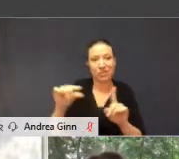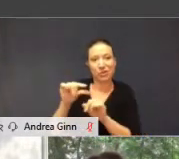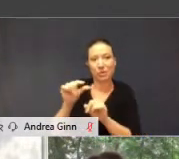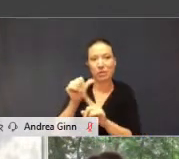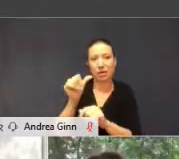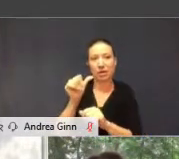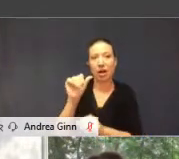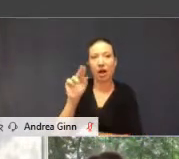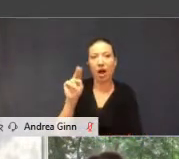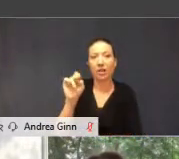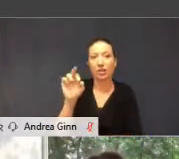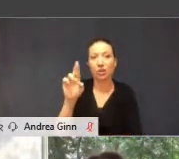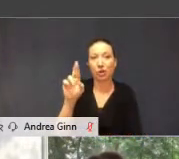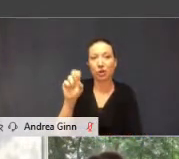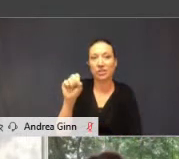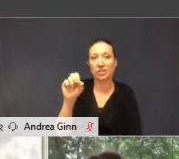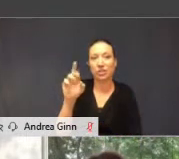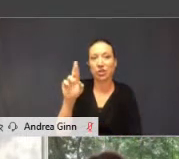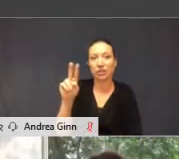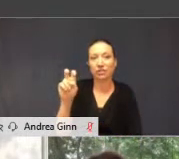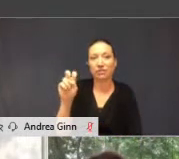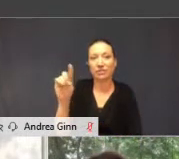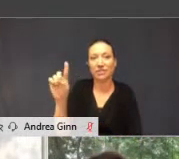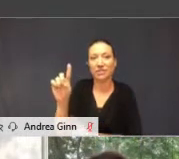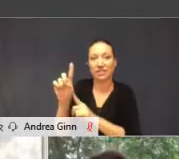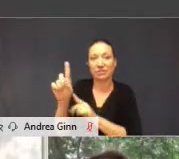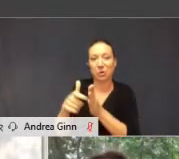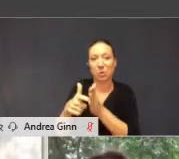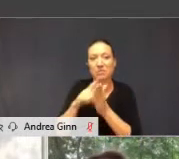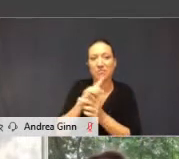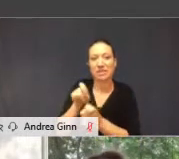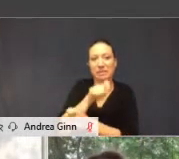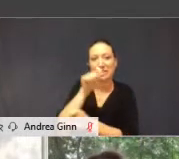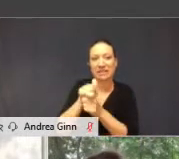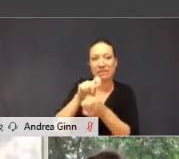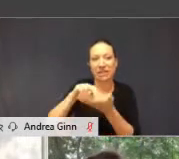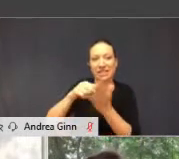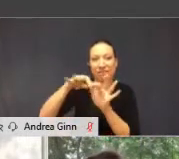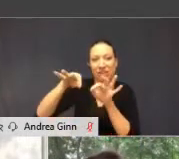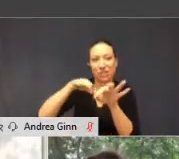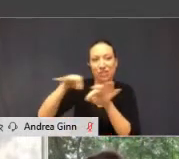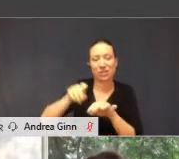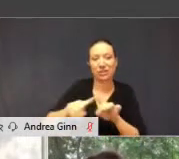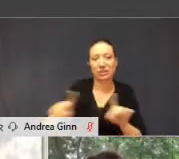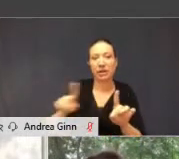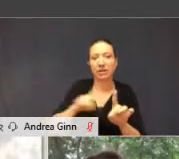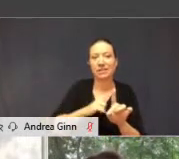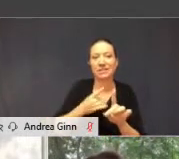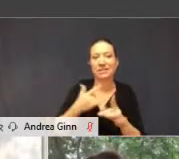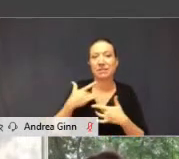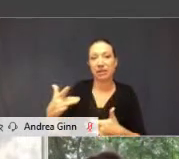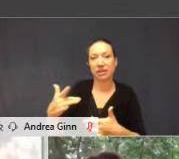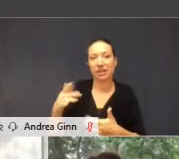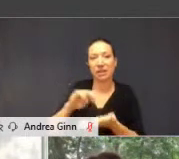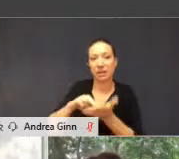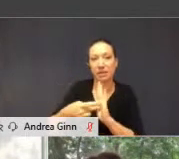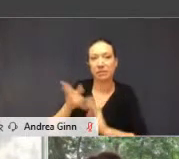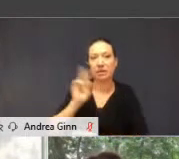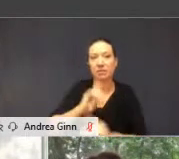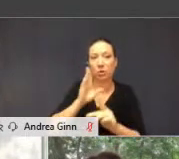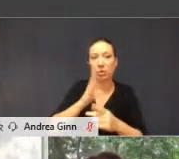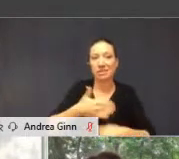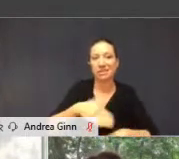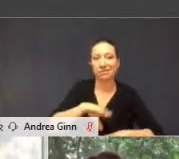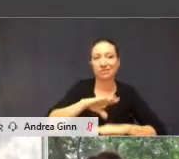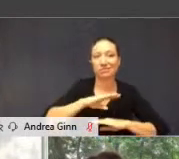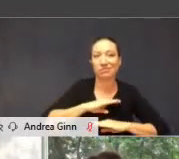really specific definition. But often when we talk about that, we talk about people who would meet the requirements for Medicaid or SNAP